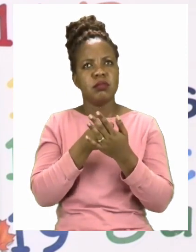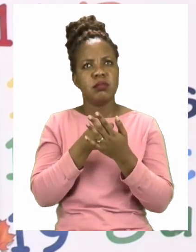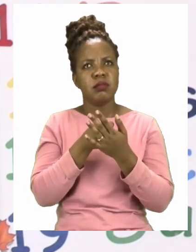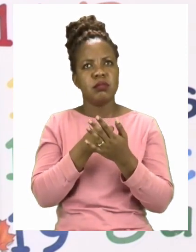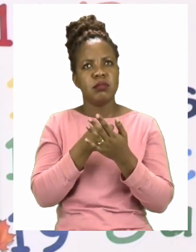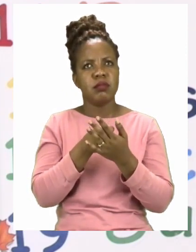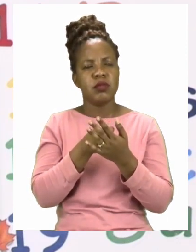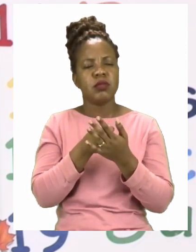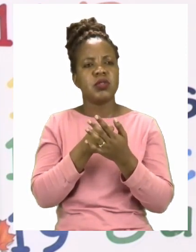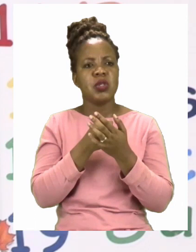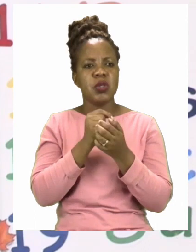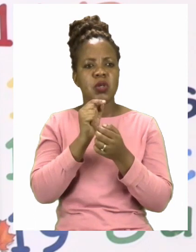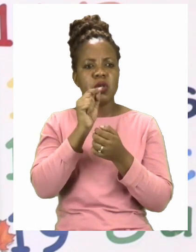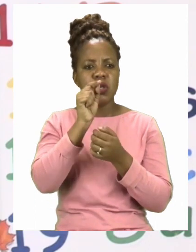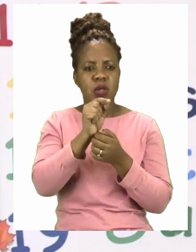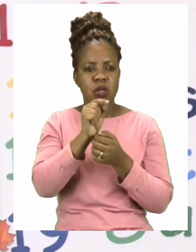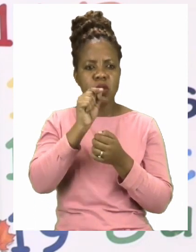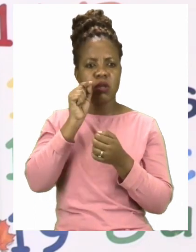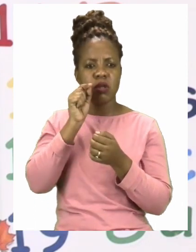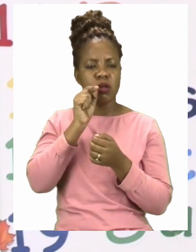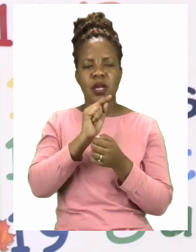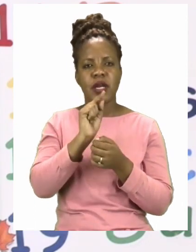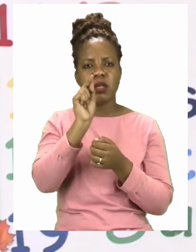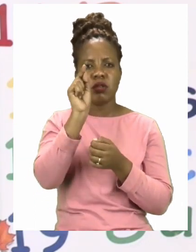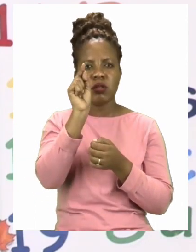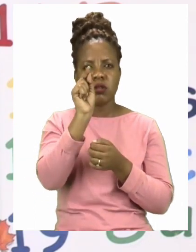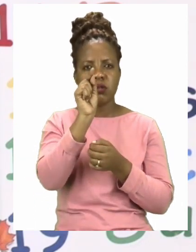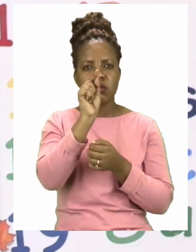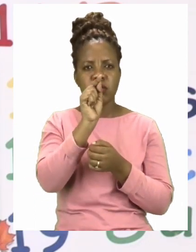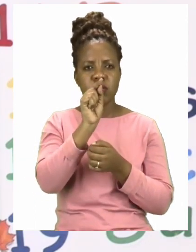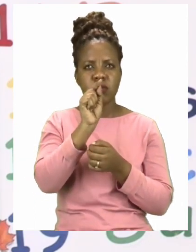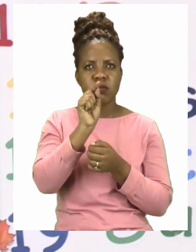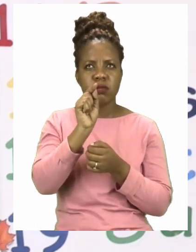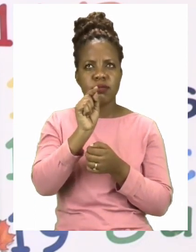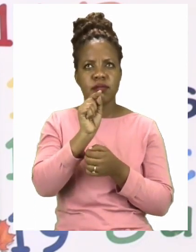your pencil, and you keep going down.